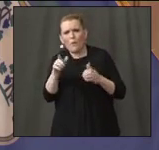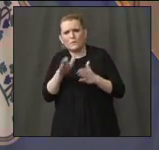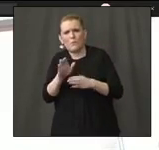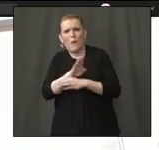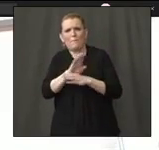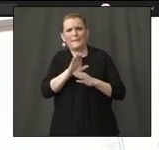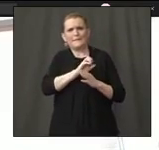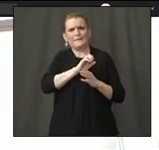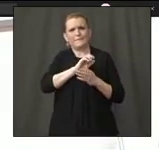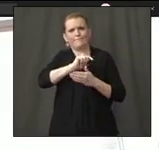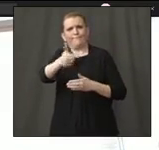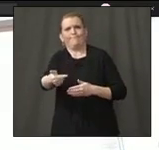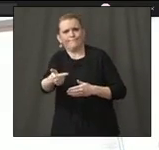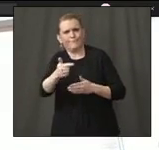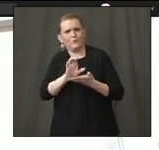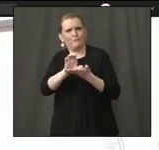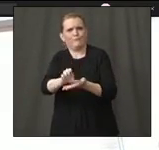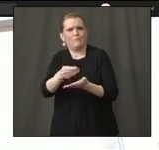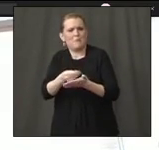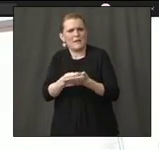Thank you, Governor.